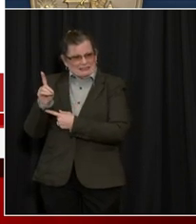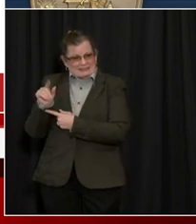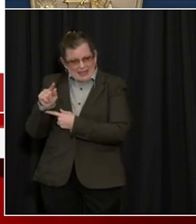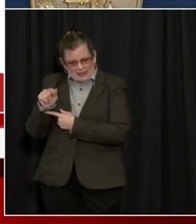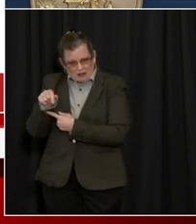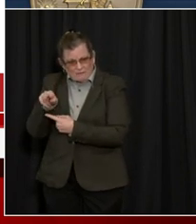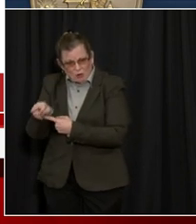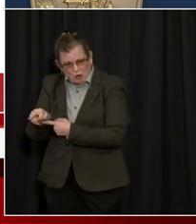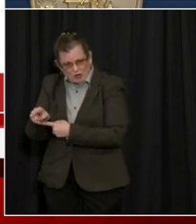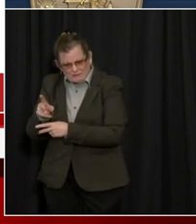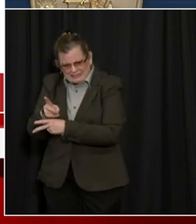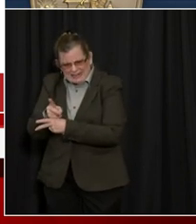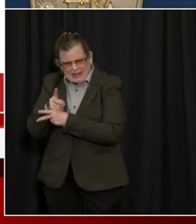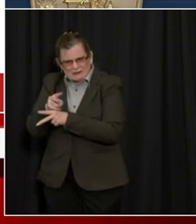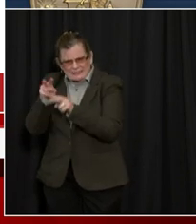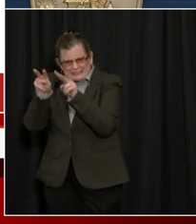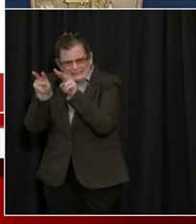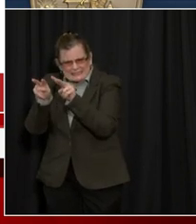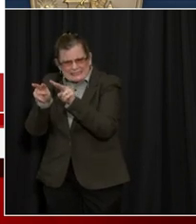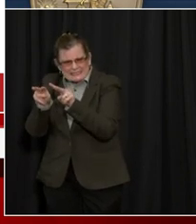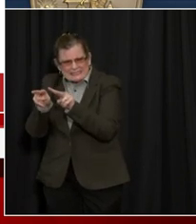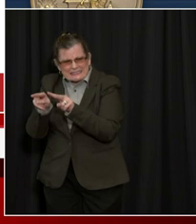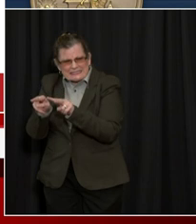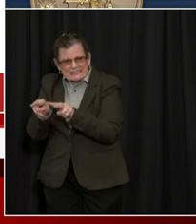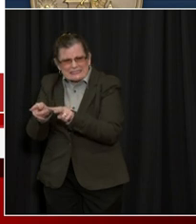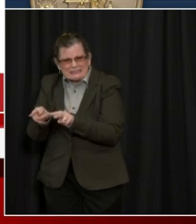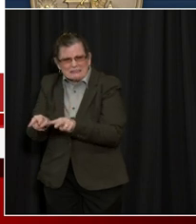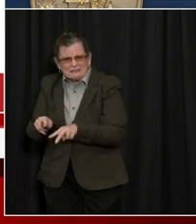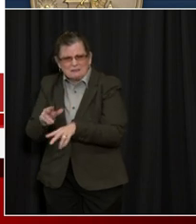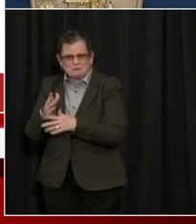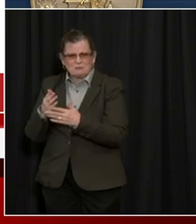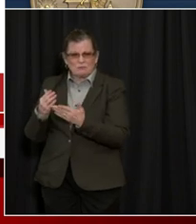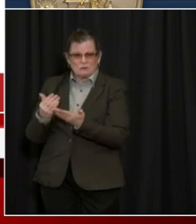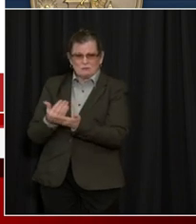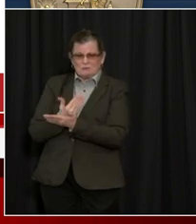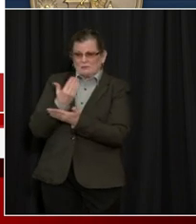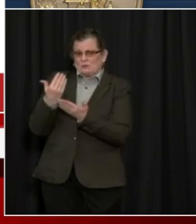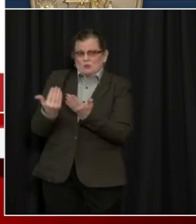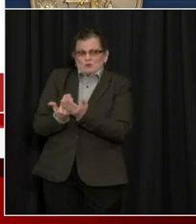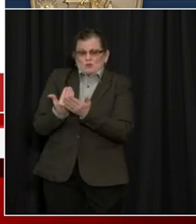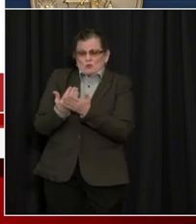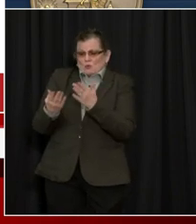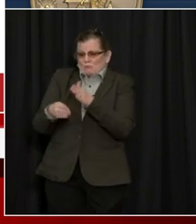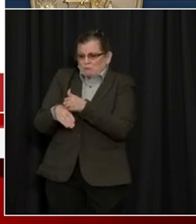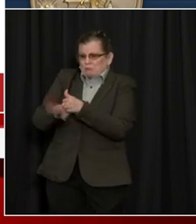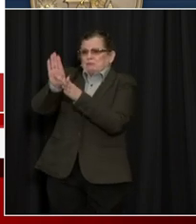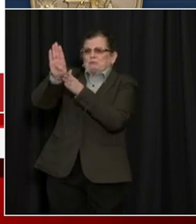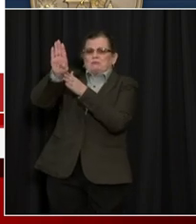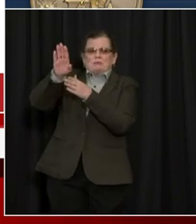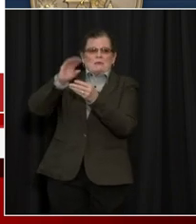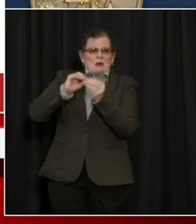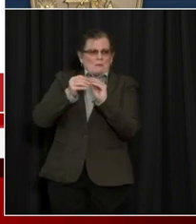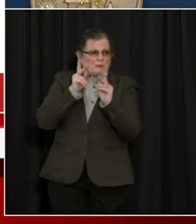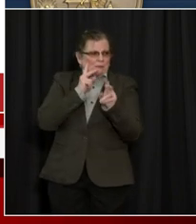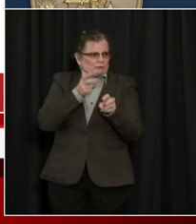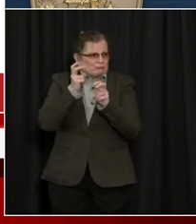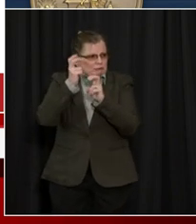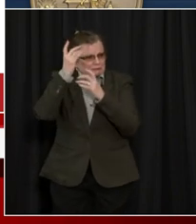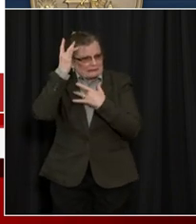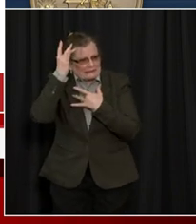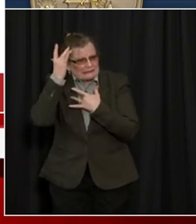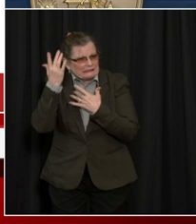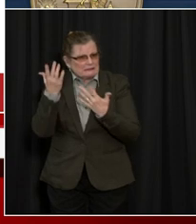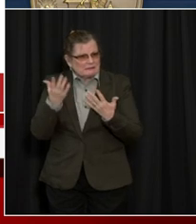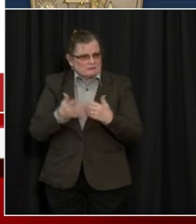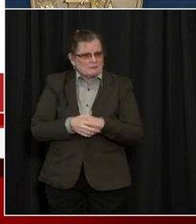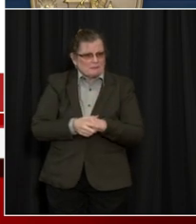because it may establish a new peak, and it did. And what that meant was 2 days of progress where we thought we would be